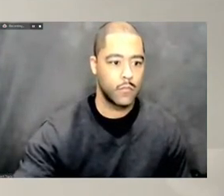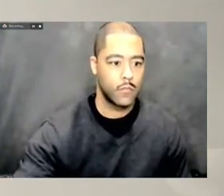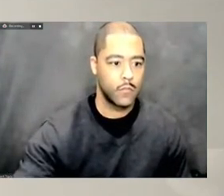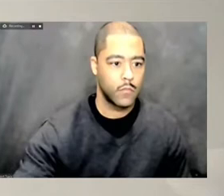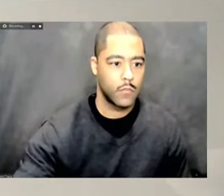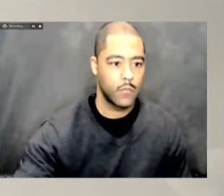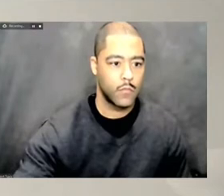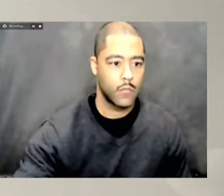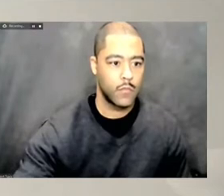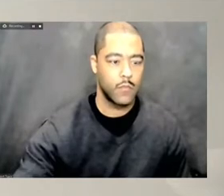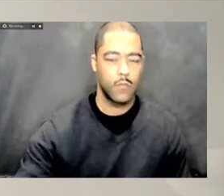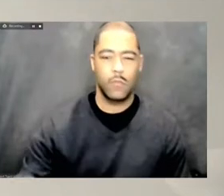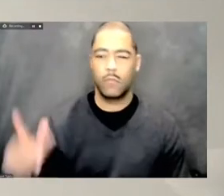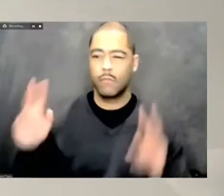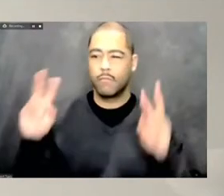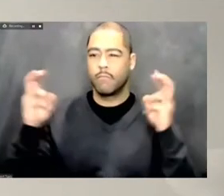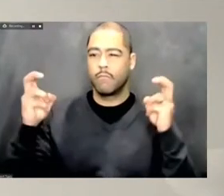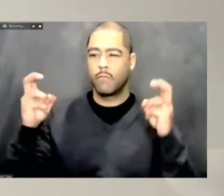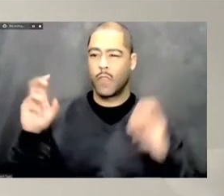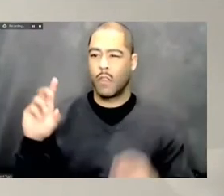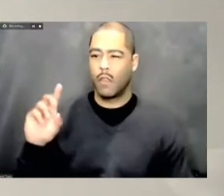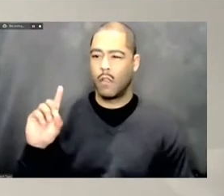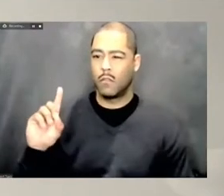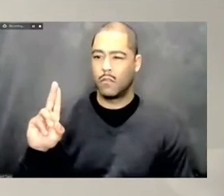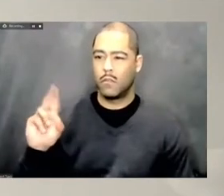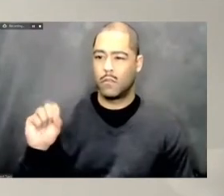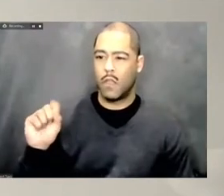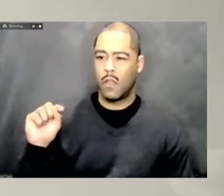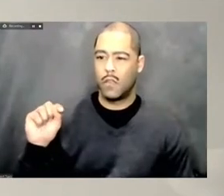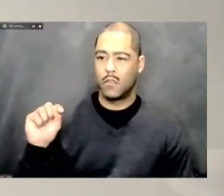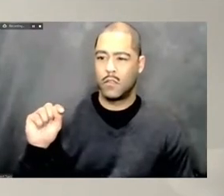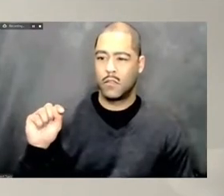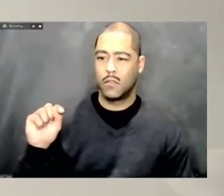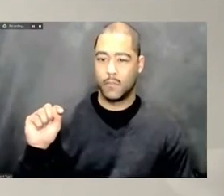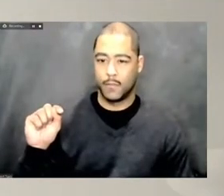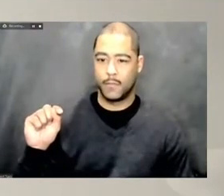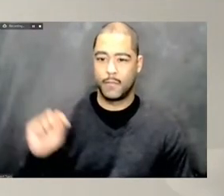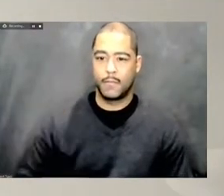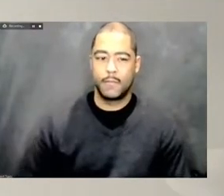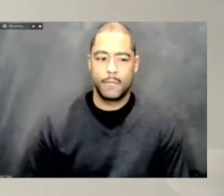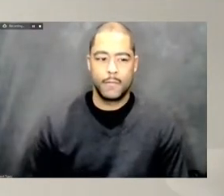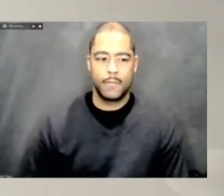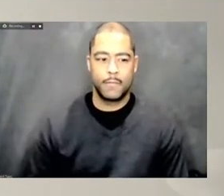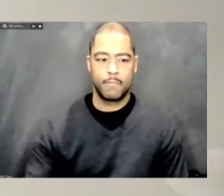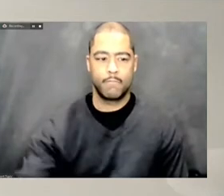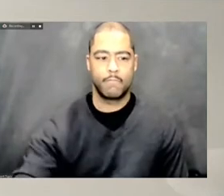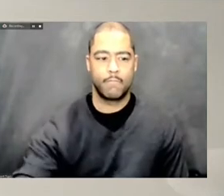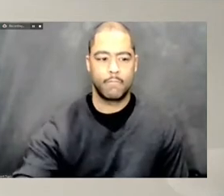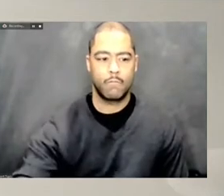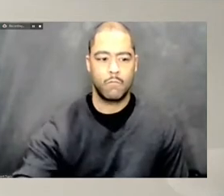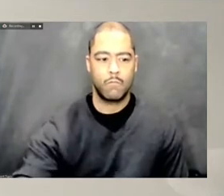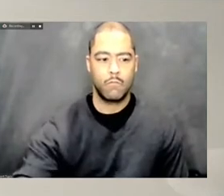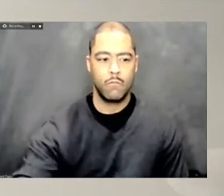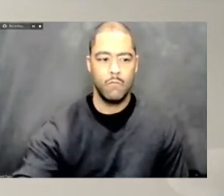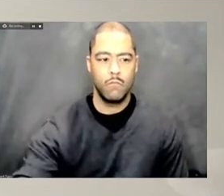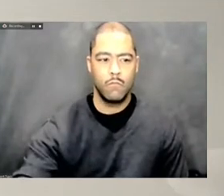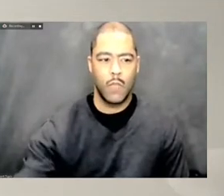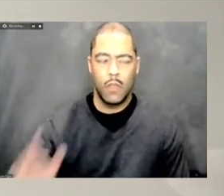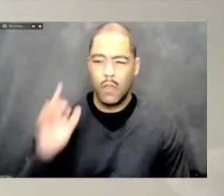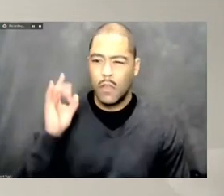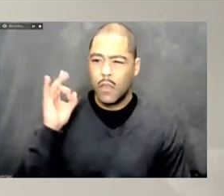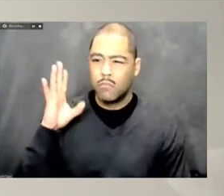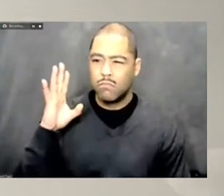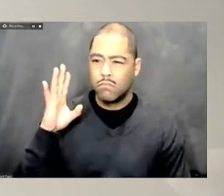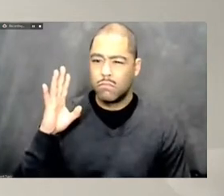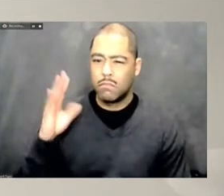Someone spoke to me last night, told me the truth. Just a few words,